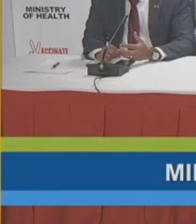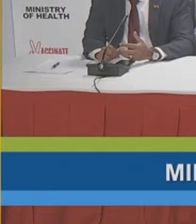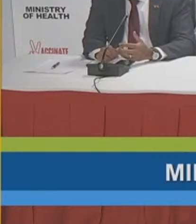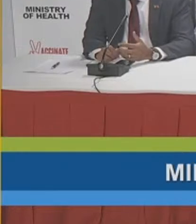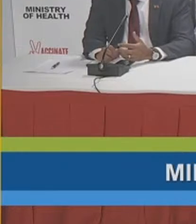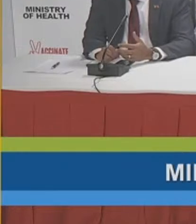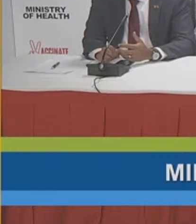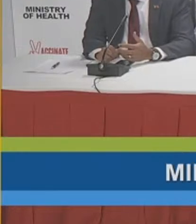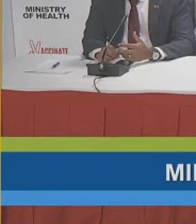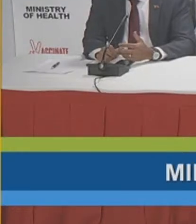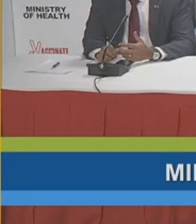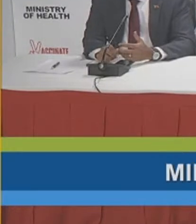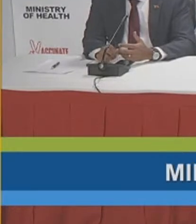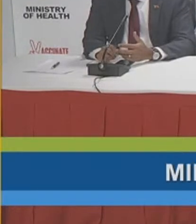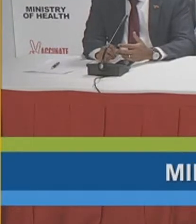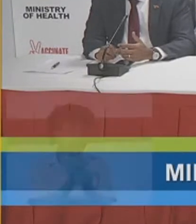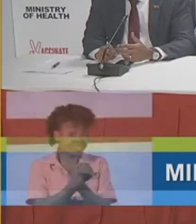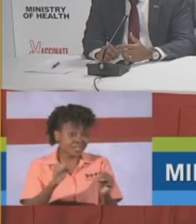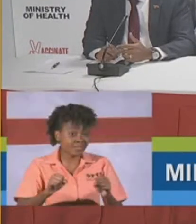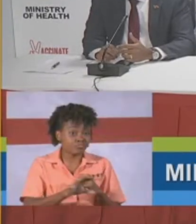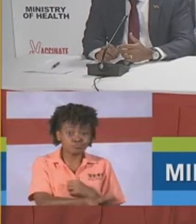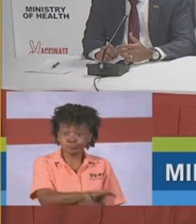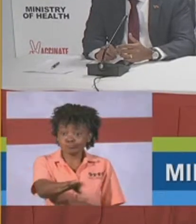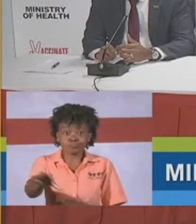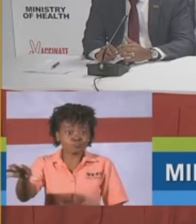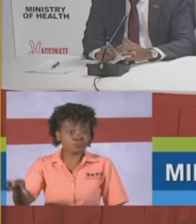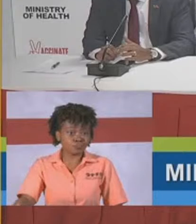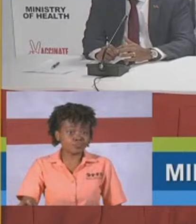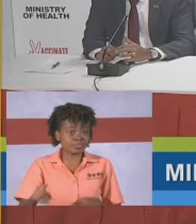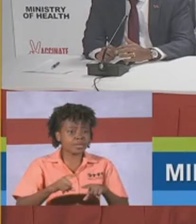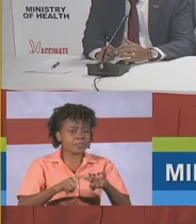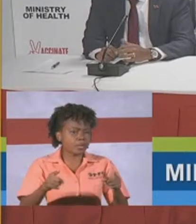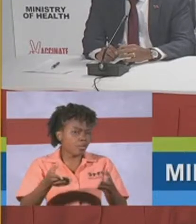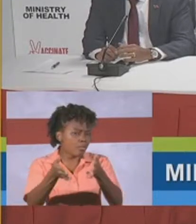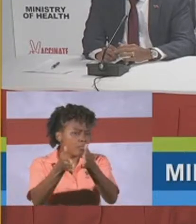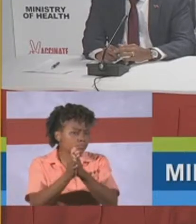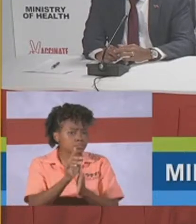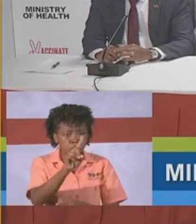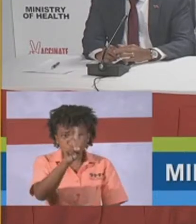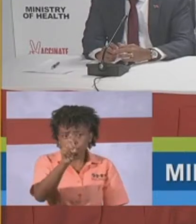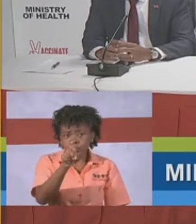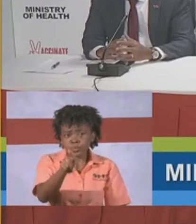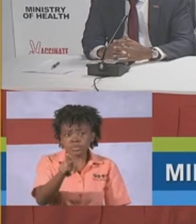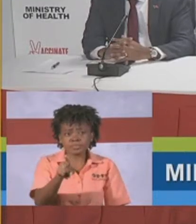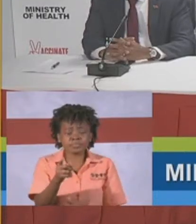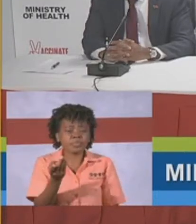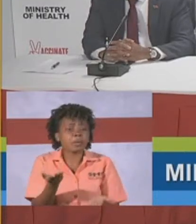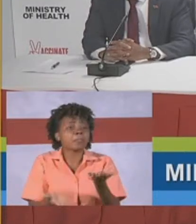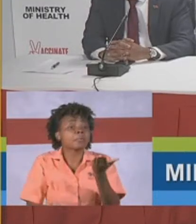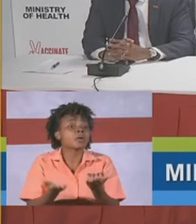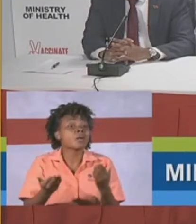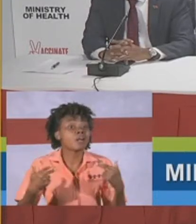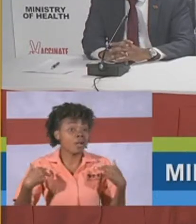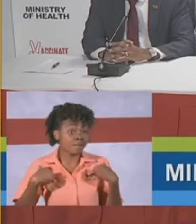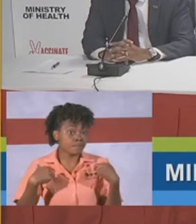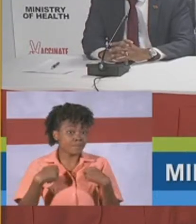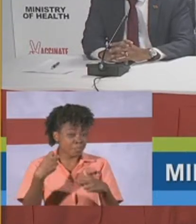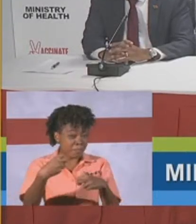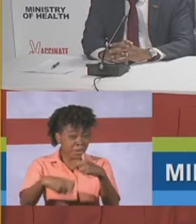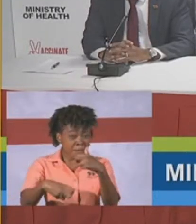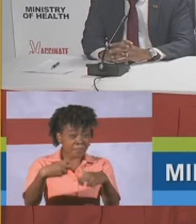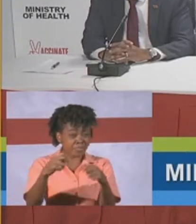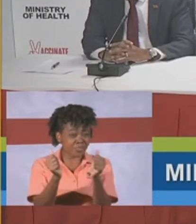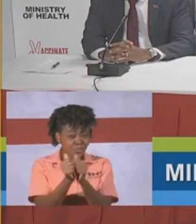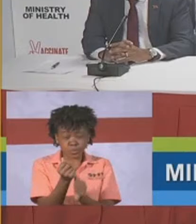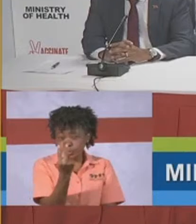safe zones. Is there a concern that public health regulations were breached with respect to two particular